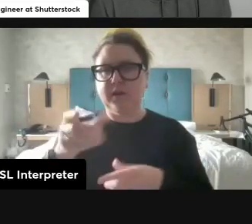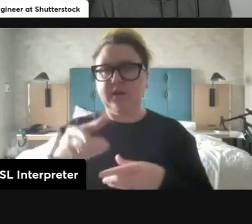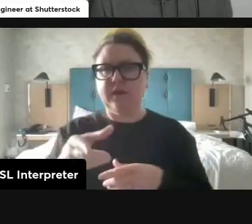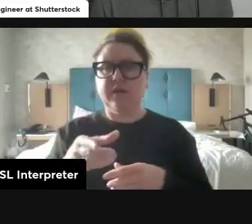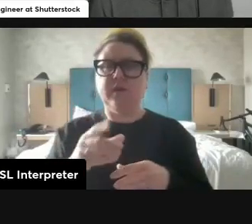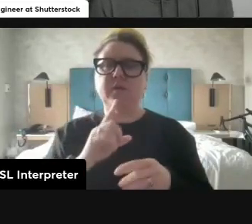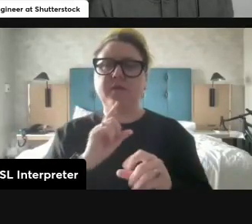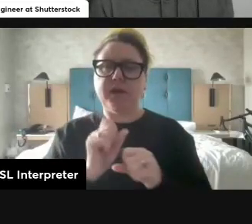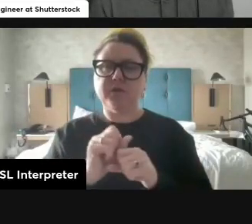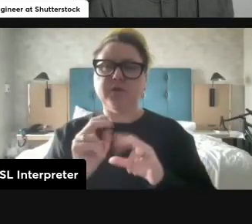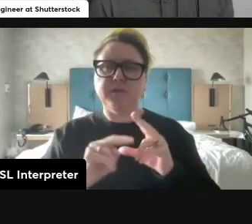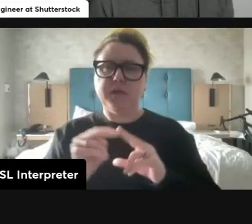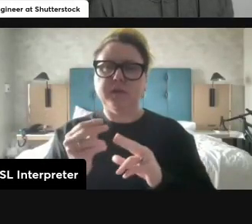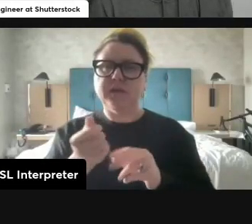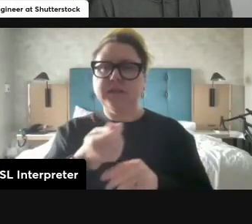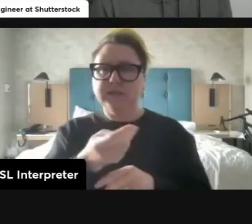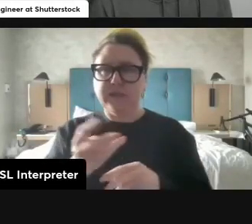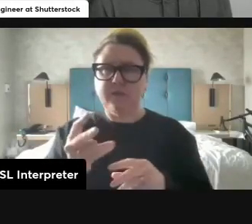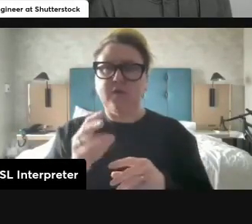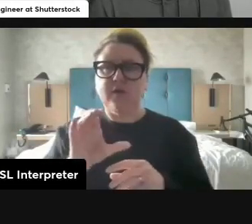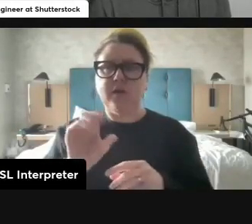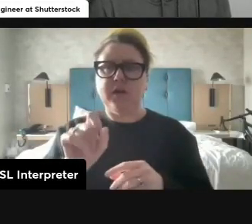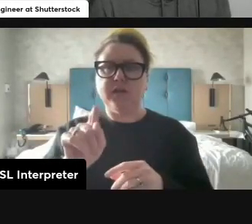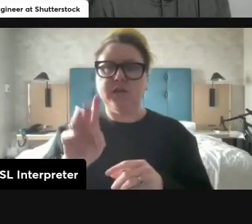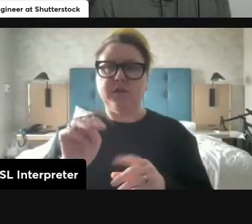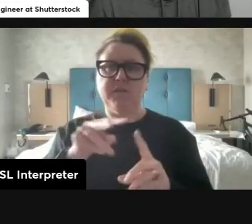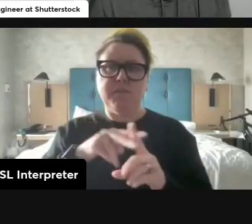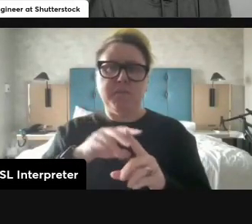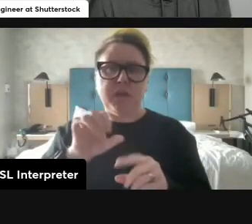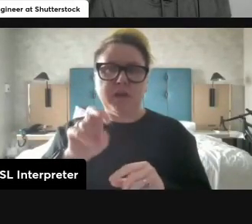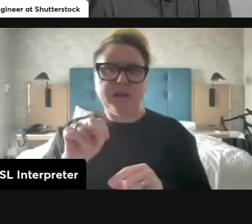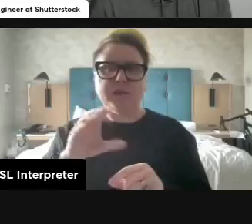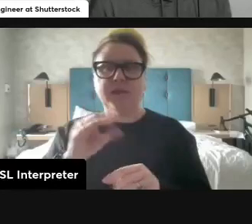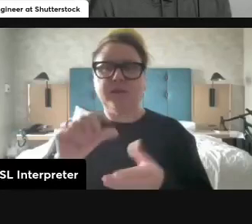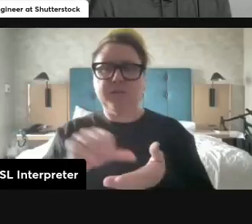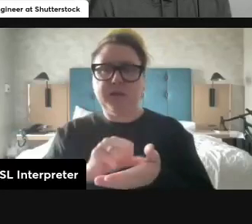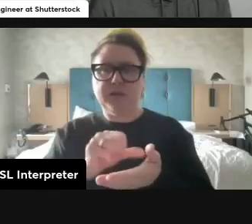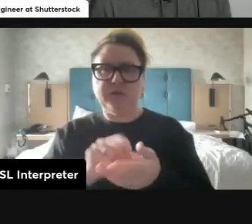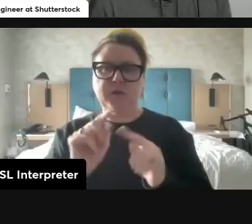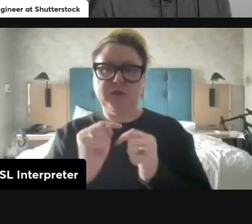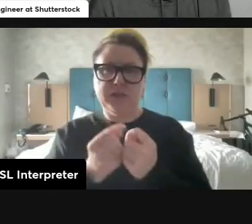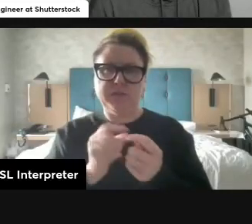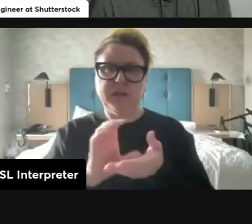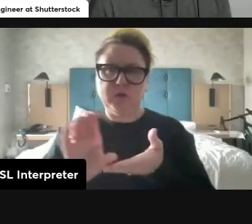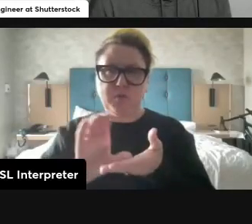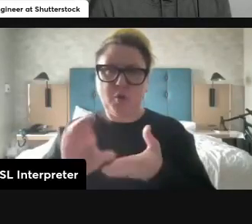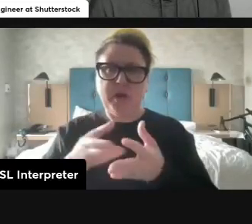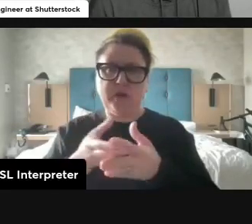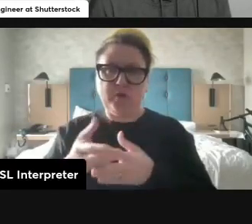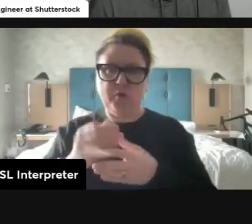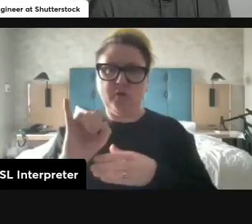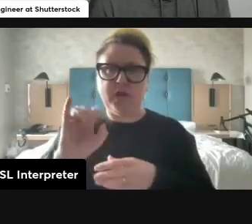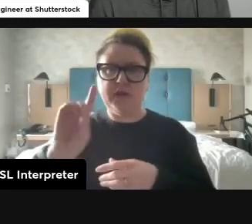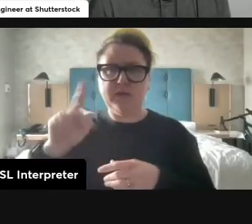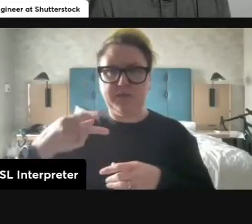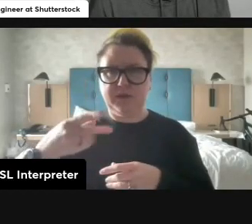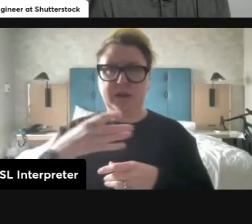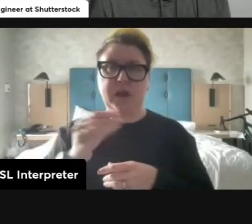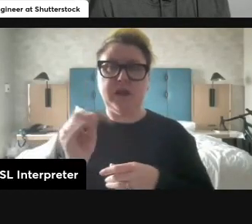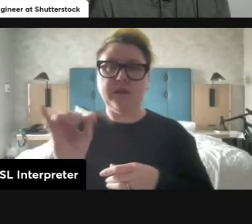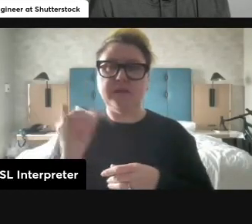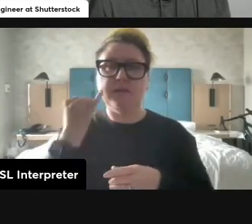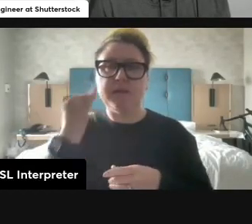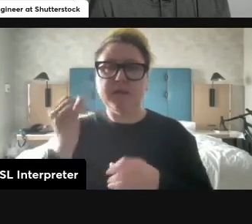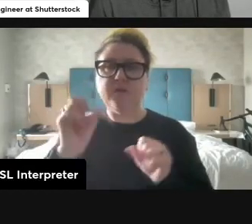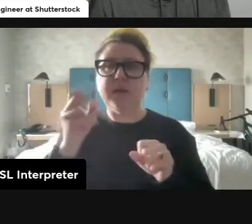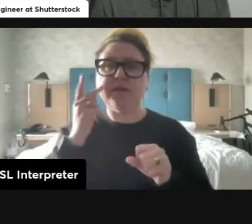built several custom plugins and custom pages where teams can do deployments through our IDP. And in the same sense, Brian, they can see the status